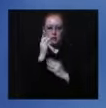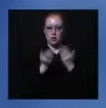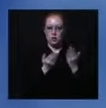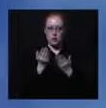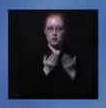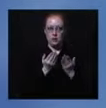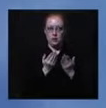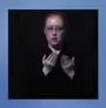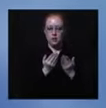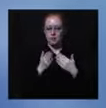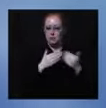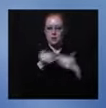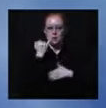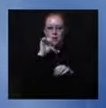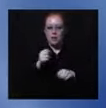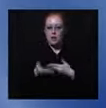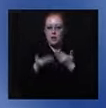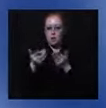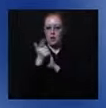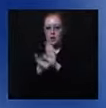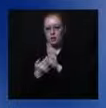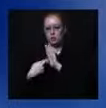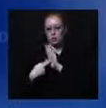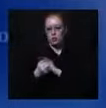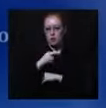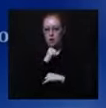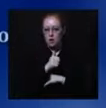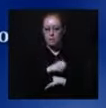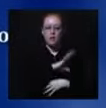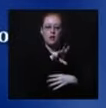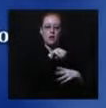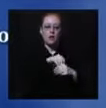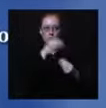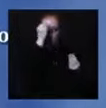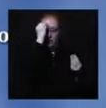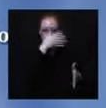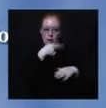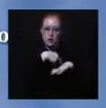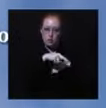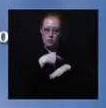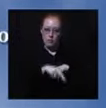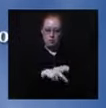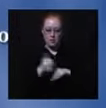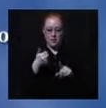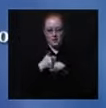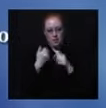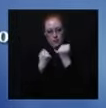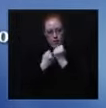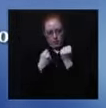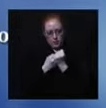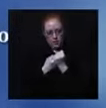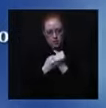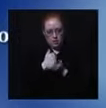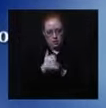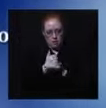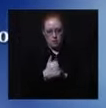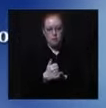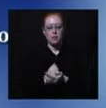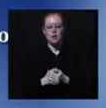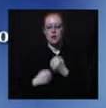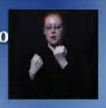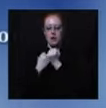if it cannot provide legal representation. These include information and referral, self-advocacy support, and